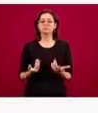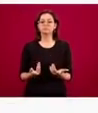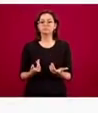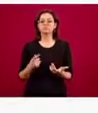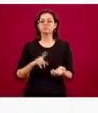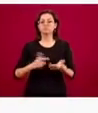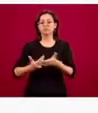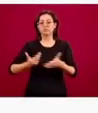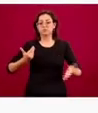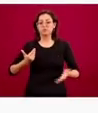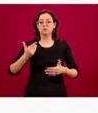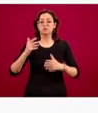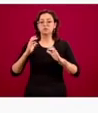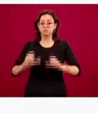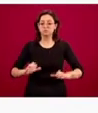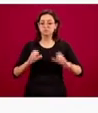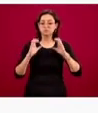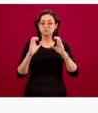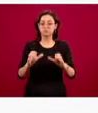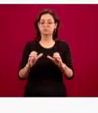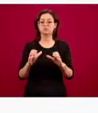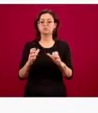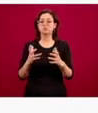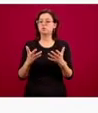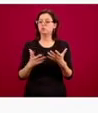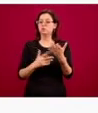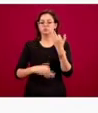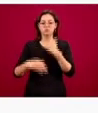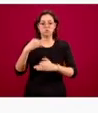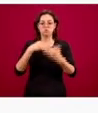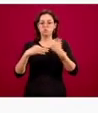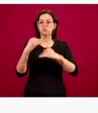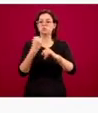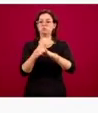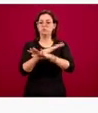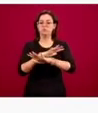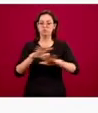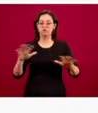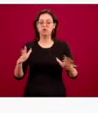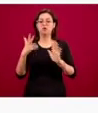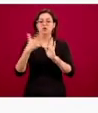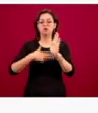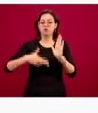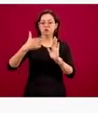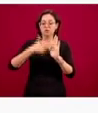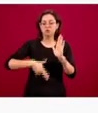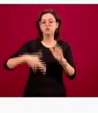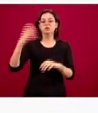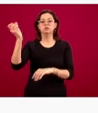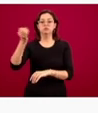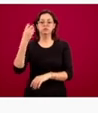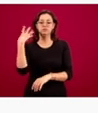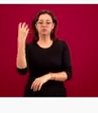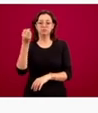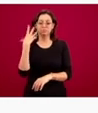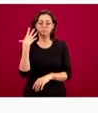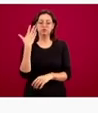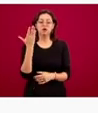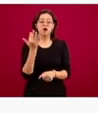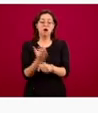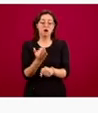we have some service areas like prevention area or the intervention area, attention